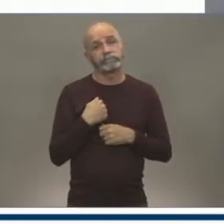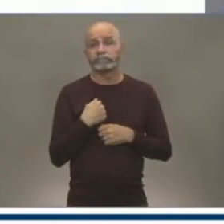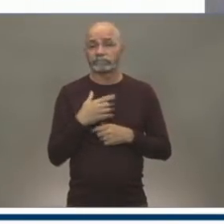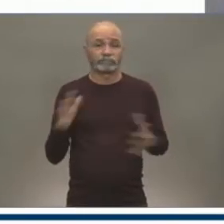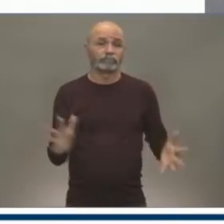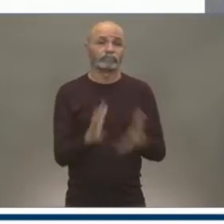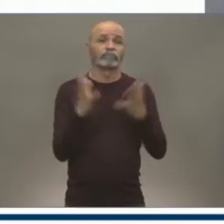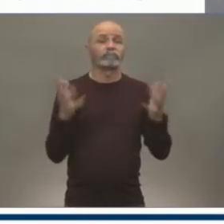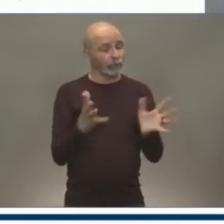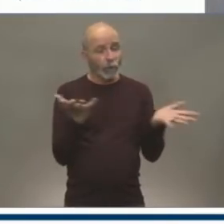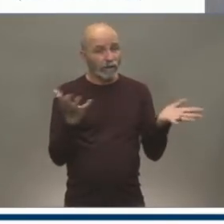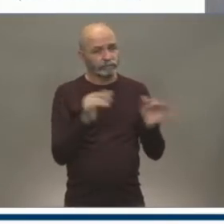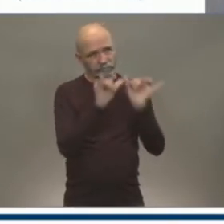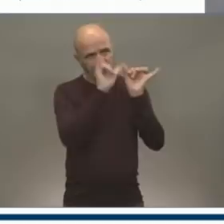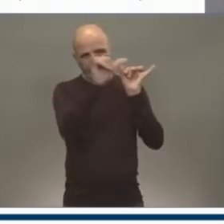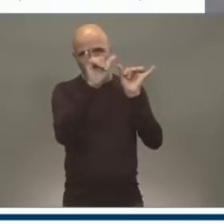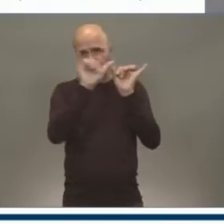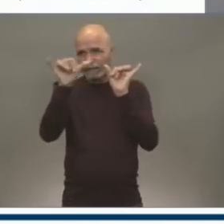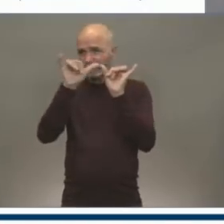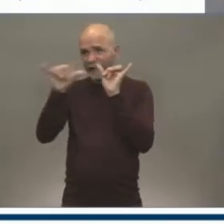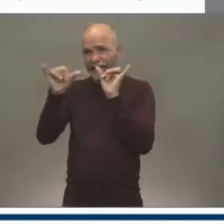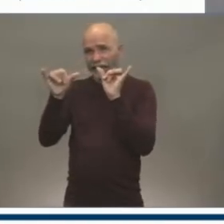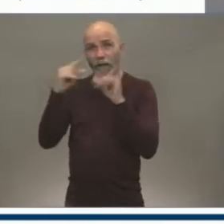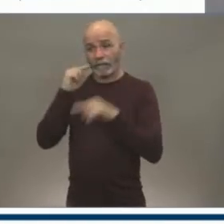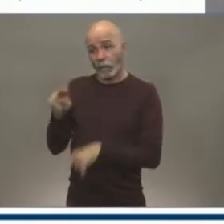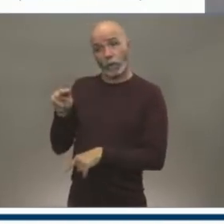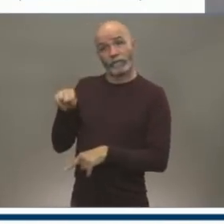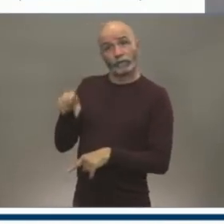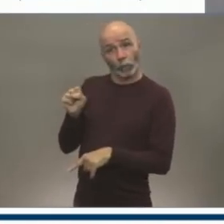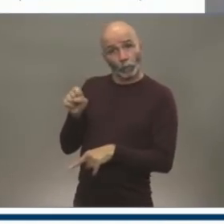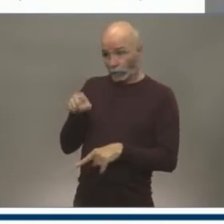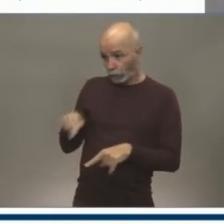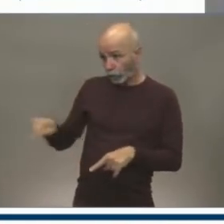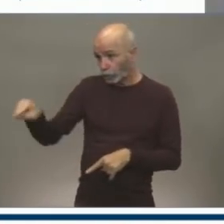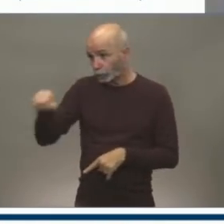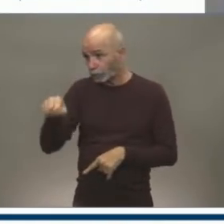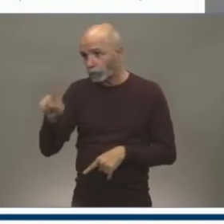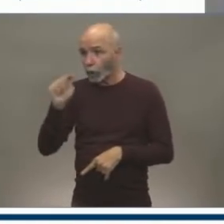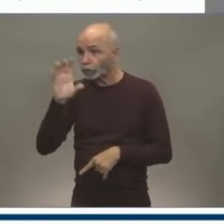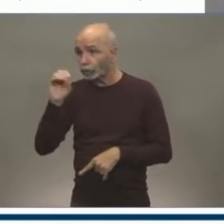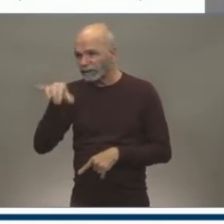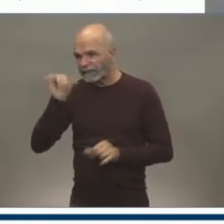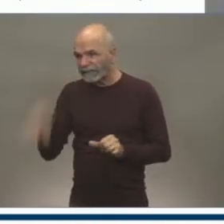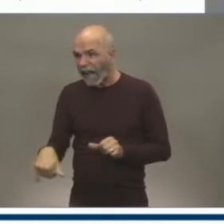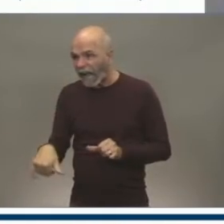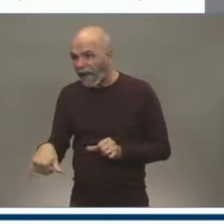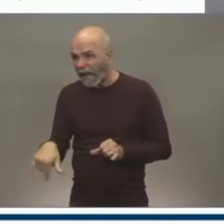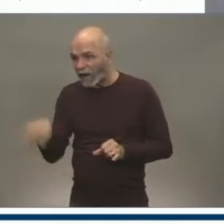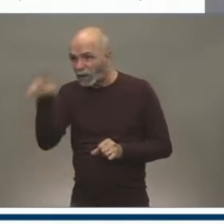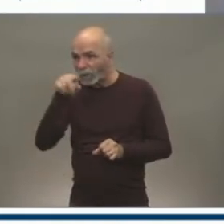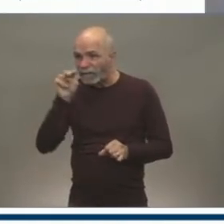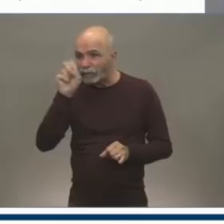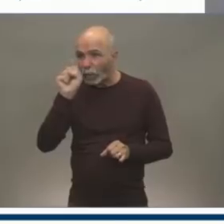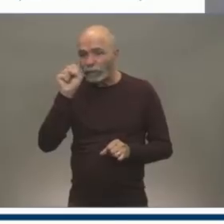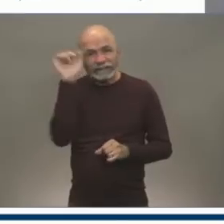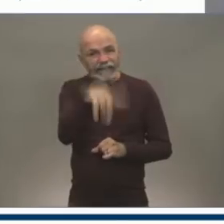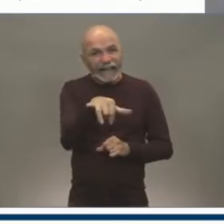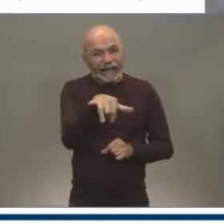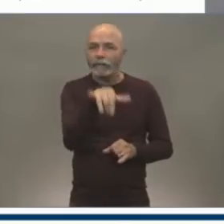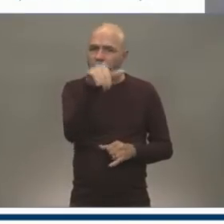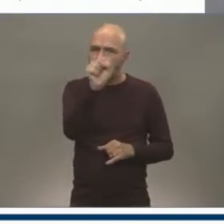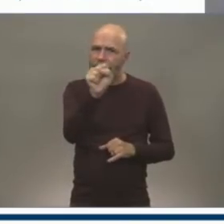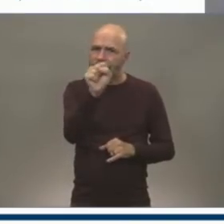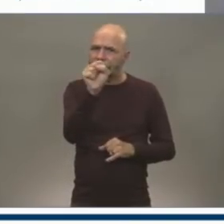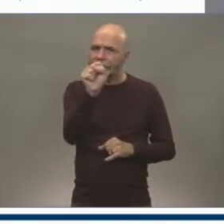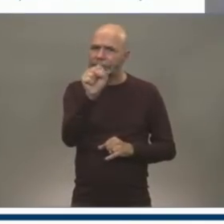Nova Scotians, stay in your own communities in this province. Let's let this be a weekend of spending a lot of